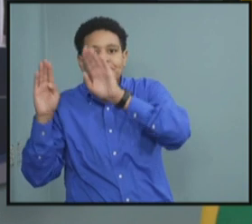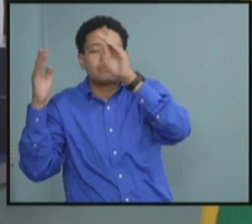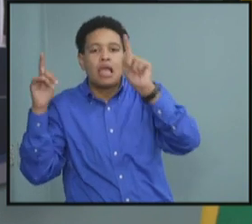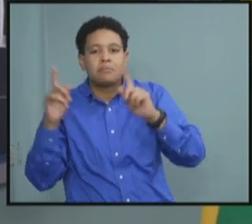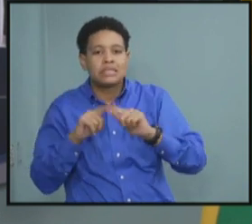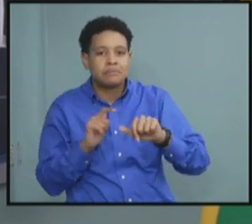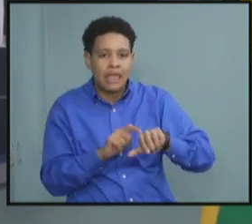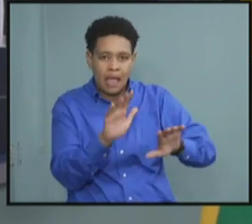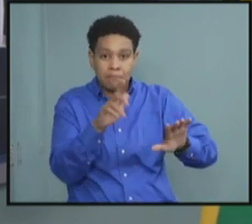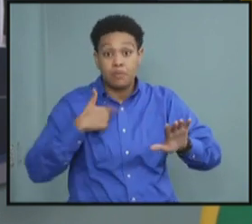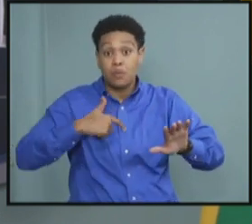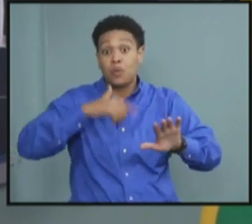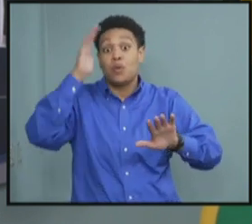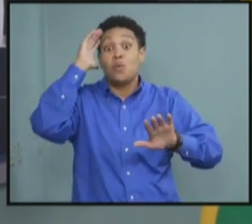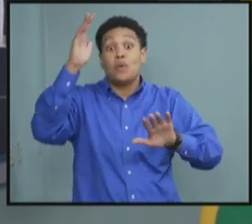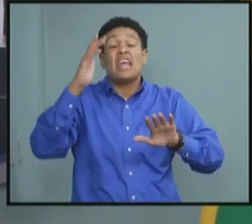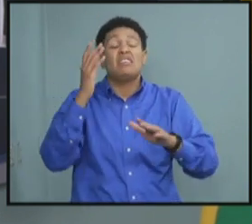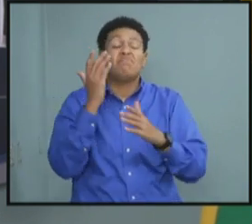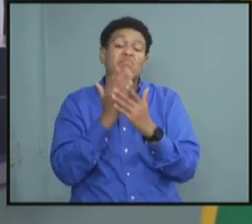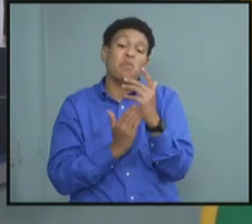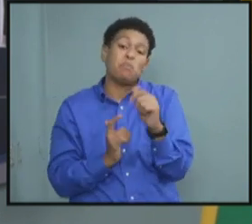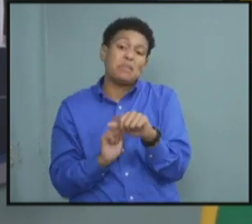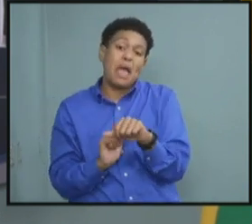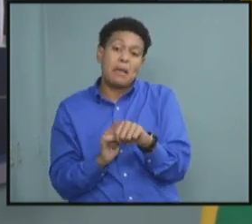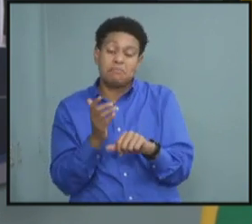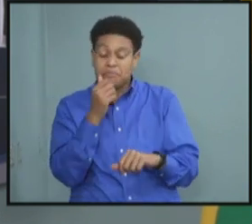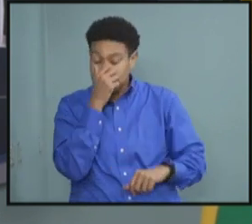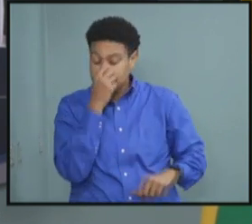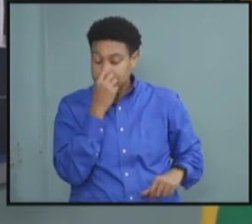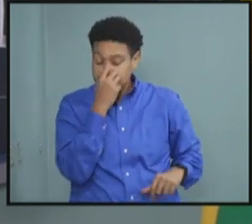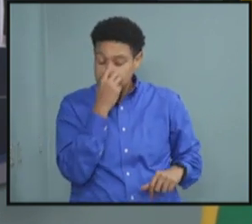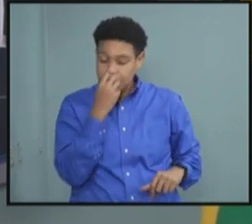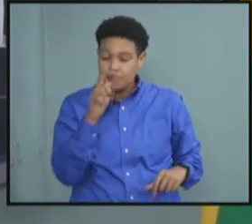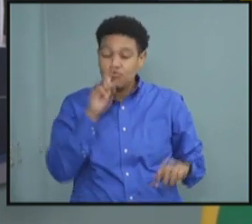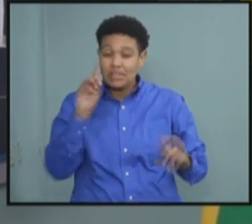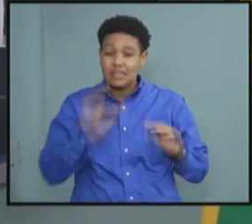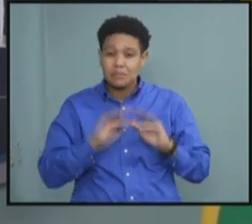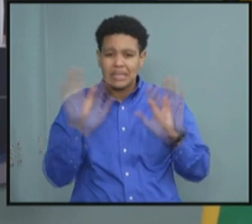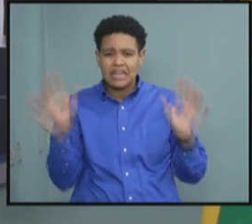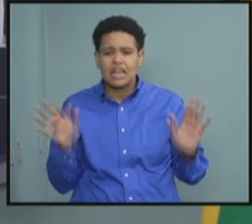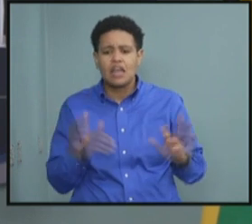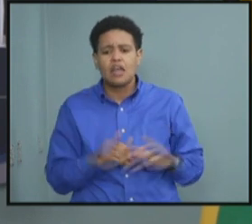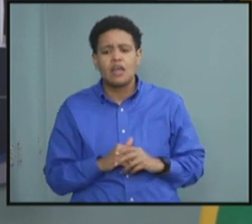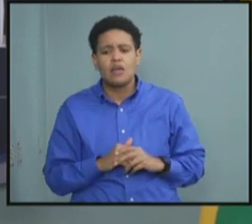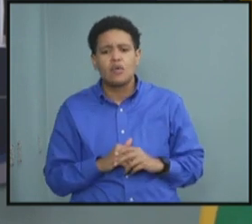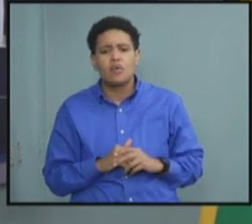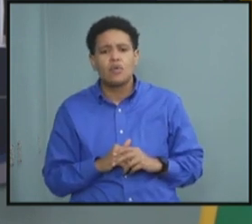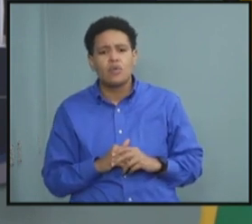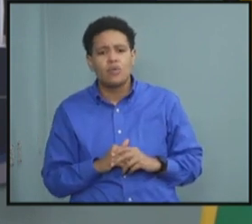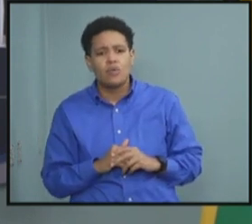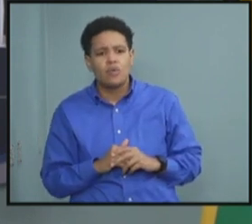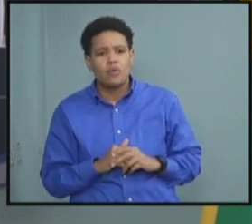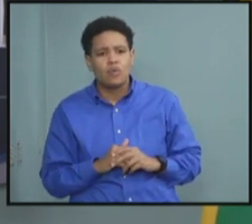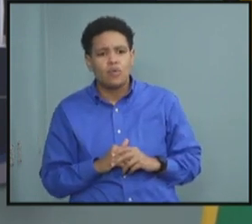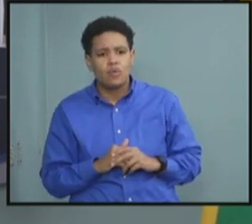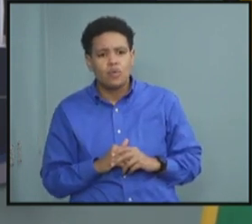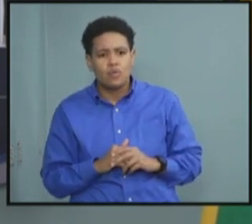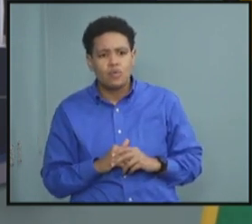We will, at some point, declare when it is